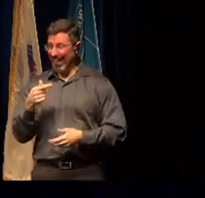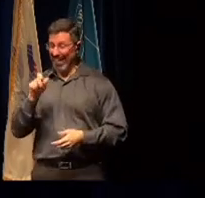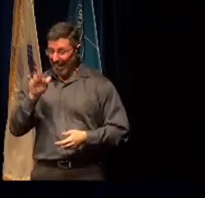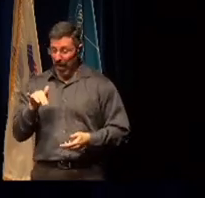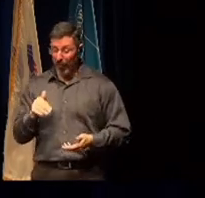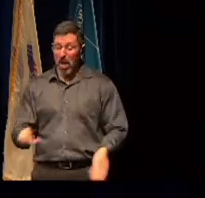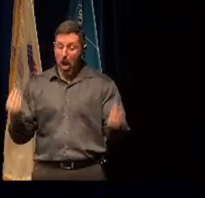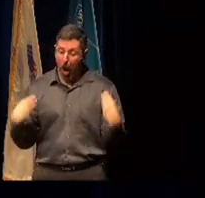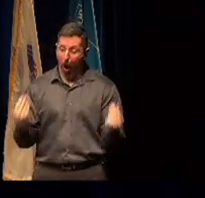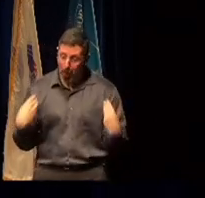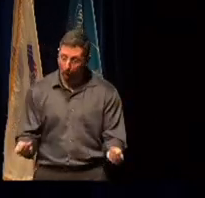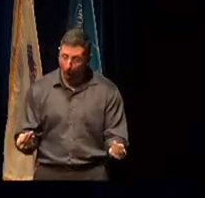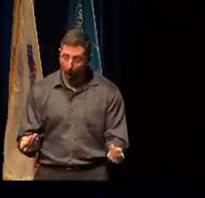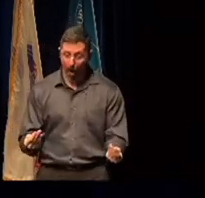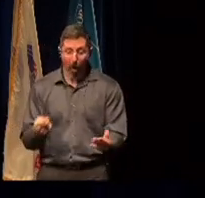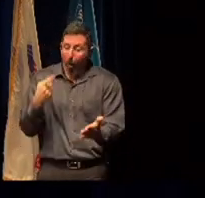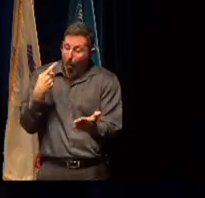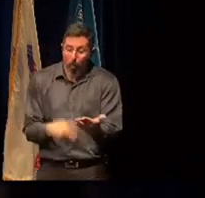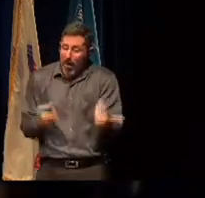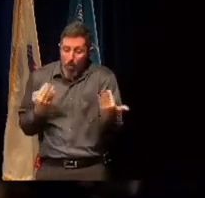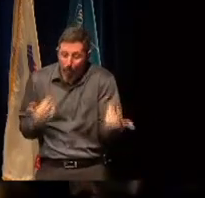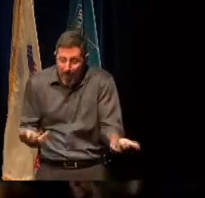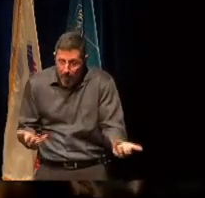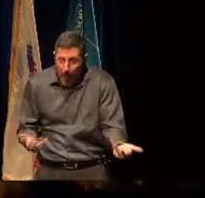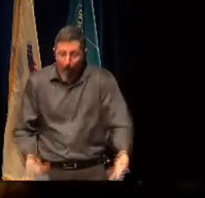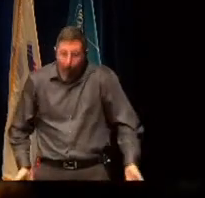on, man, what are you waiting for?